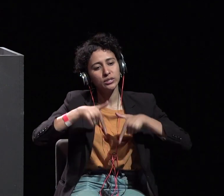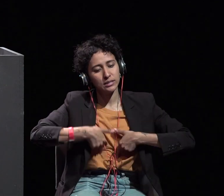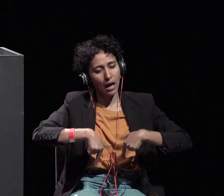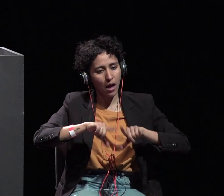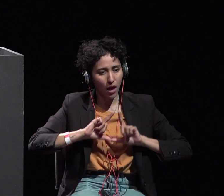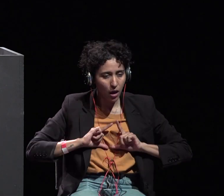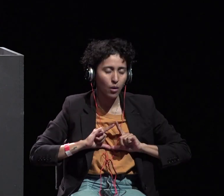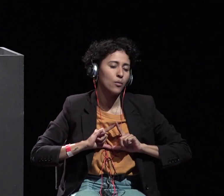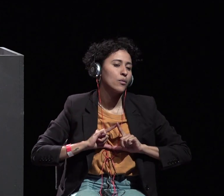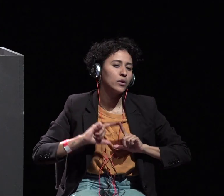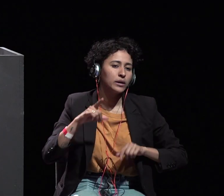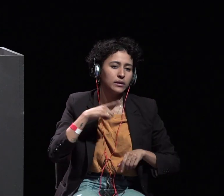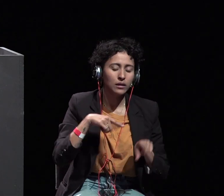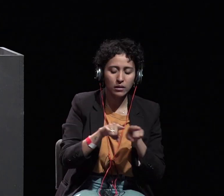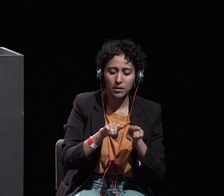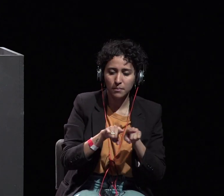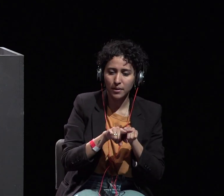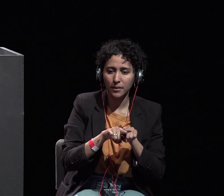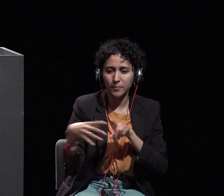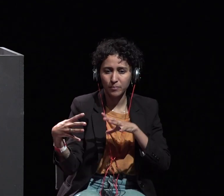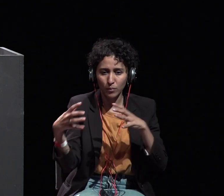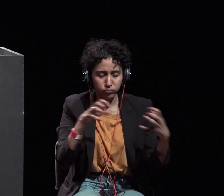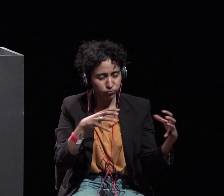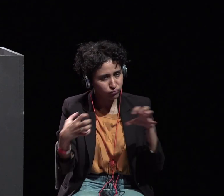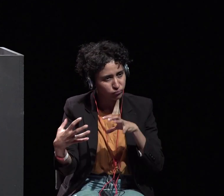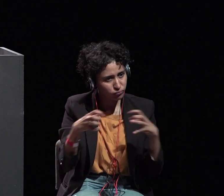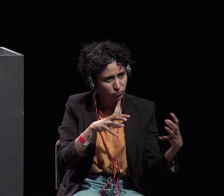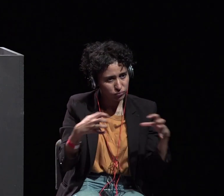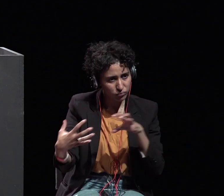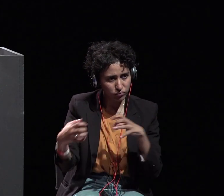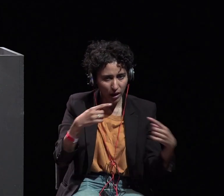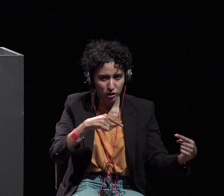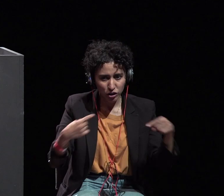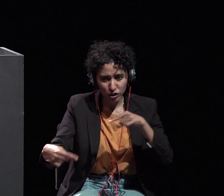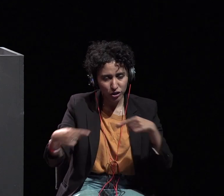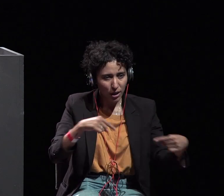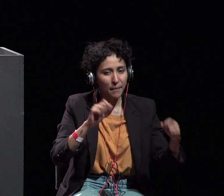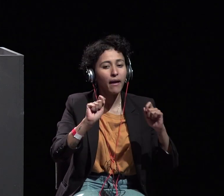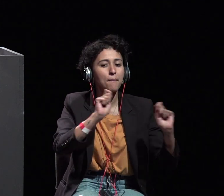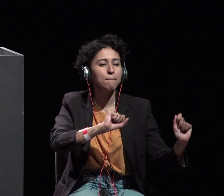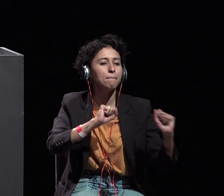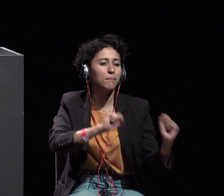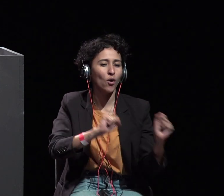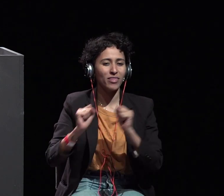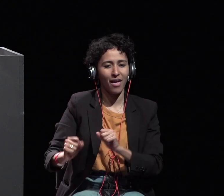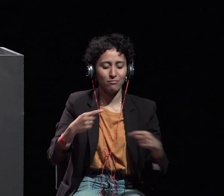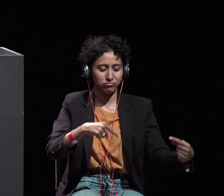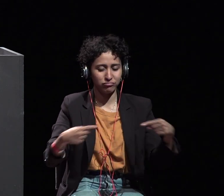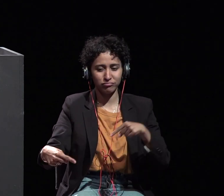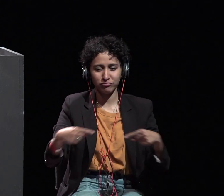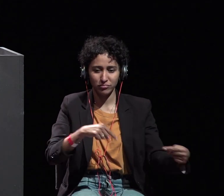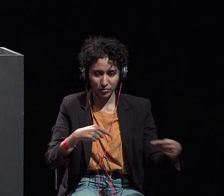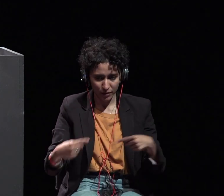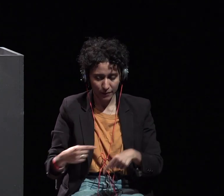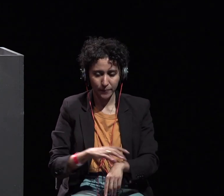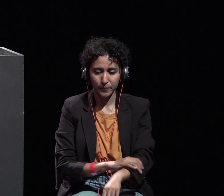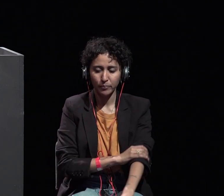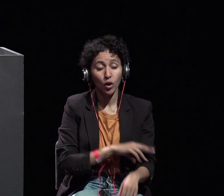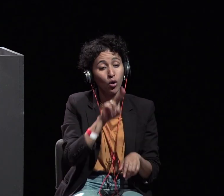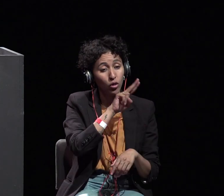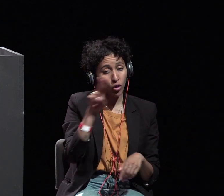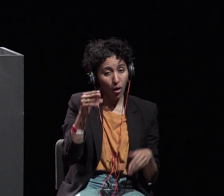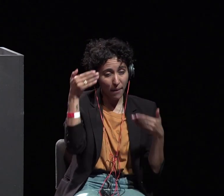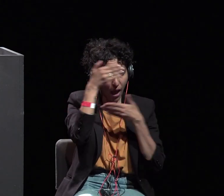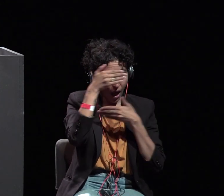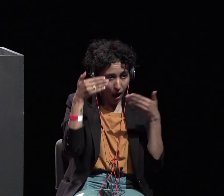of Palestinian geographical sites and landmarks, completely omitting the Arabic names. This place erases or art washes the